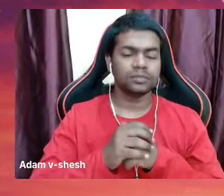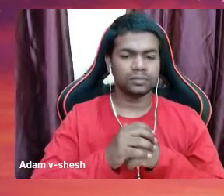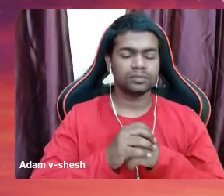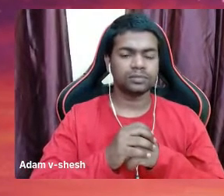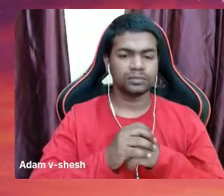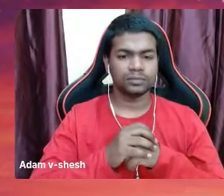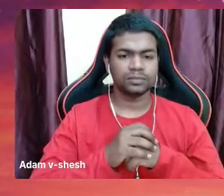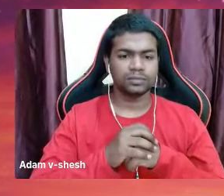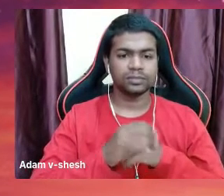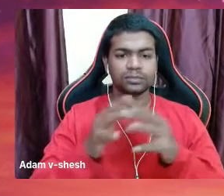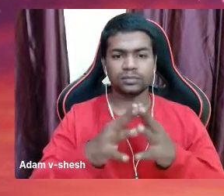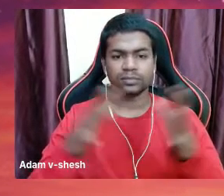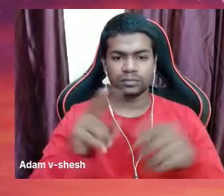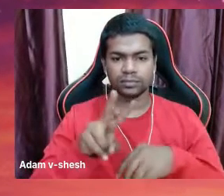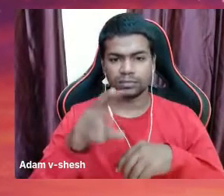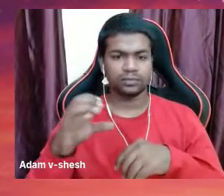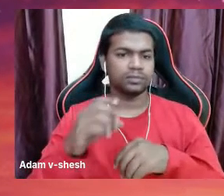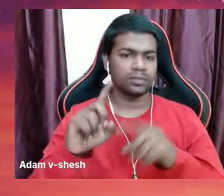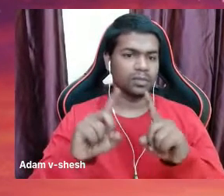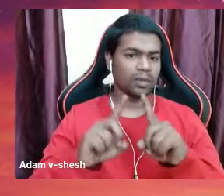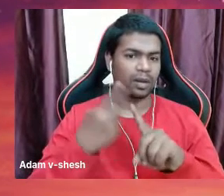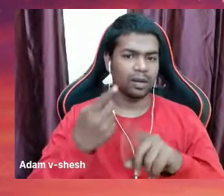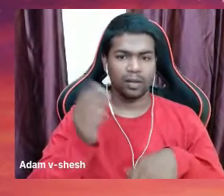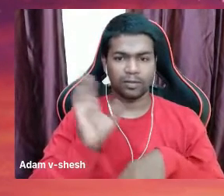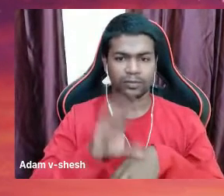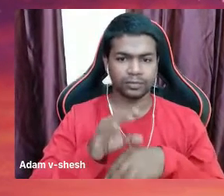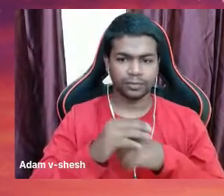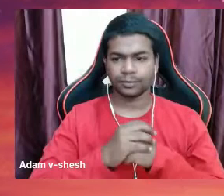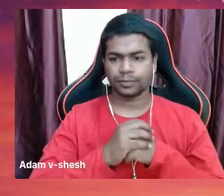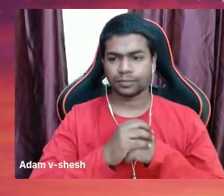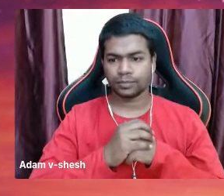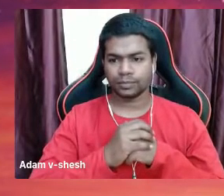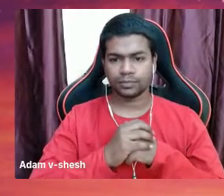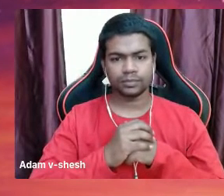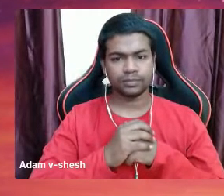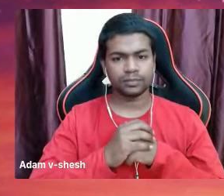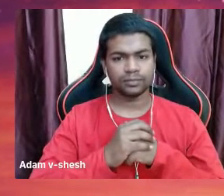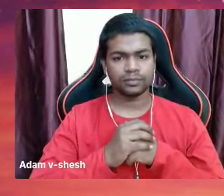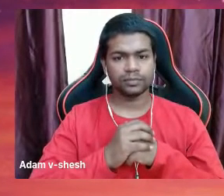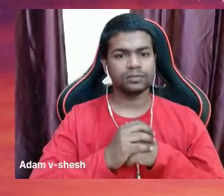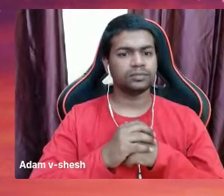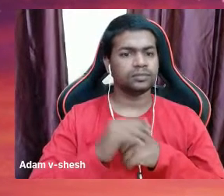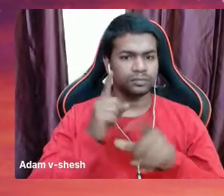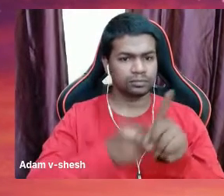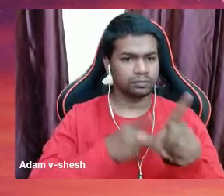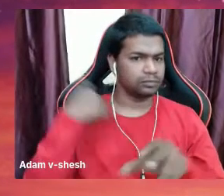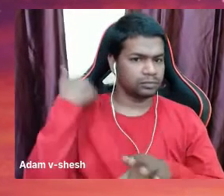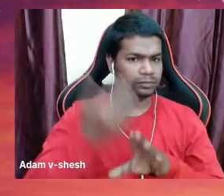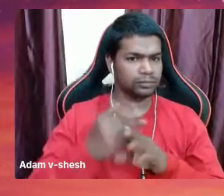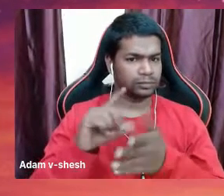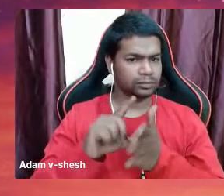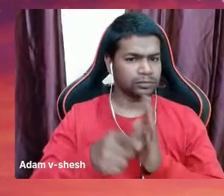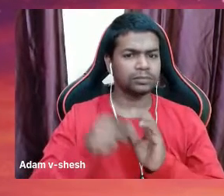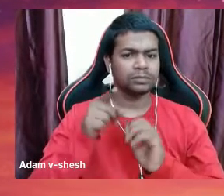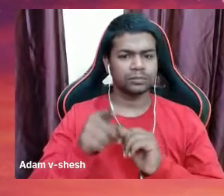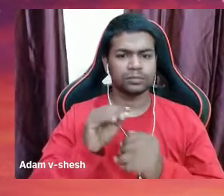etc. Most of the VCs were running their first fund. Now, you know, a decade and a half later, there are so many